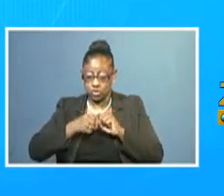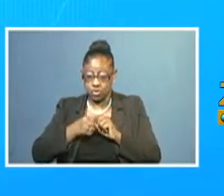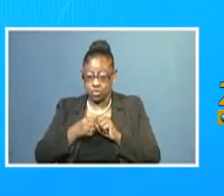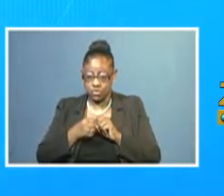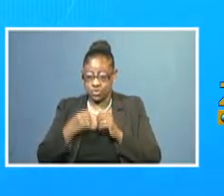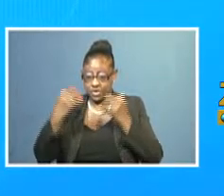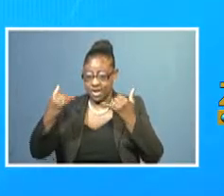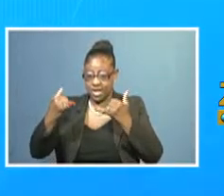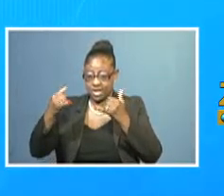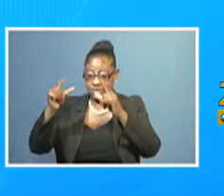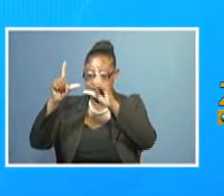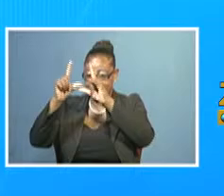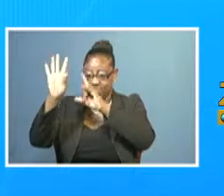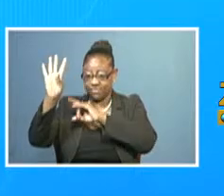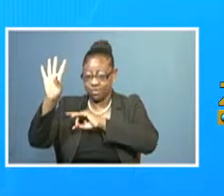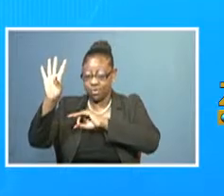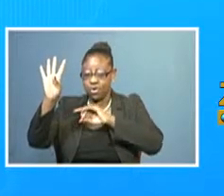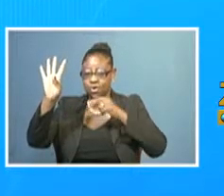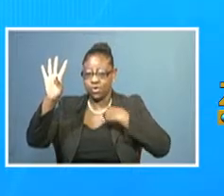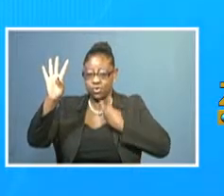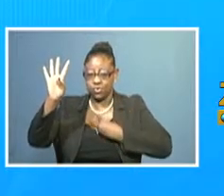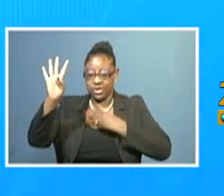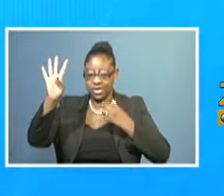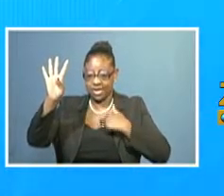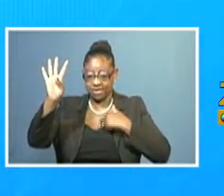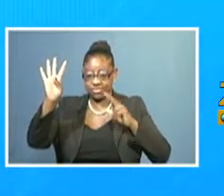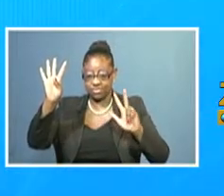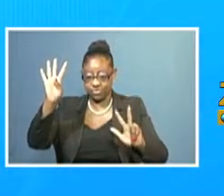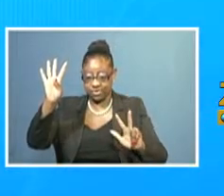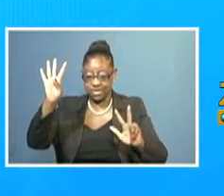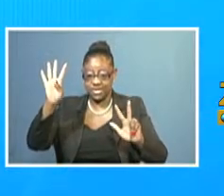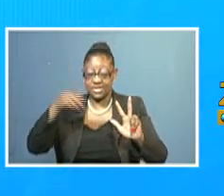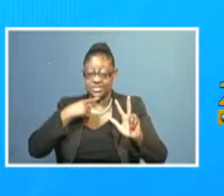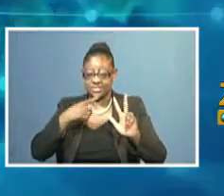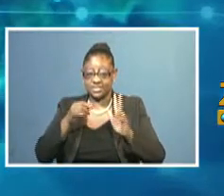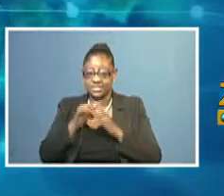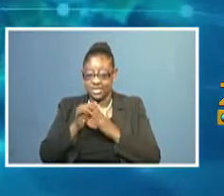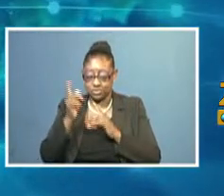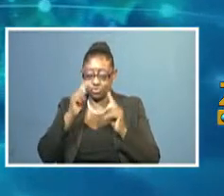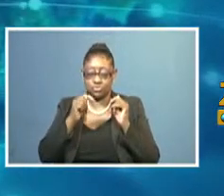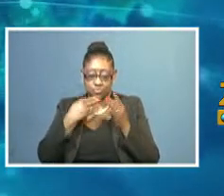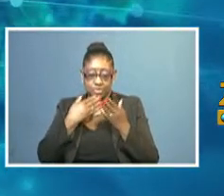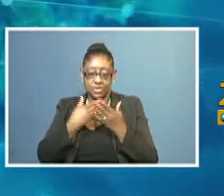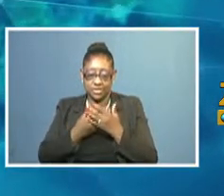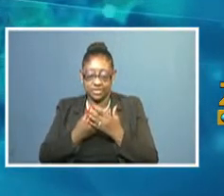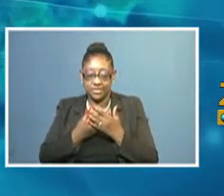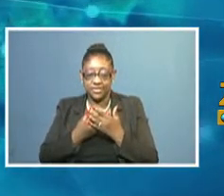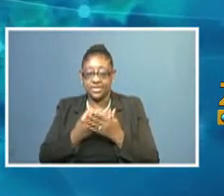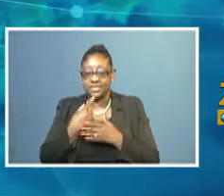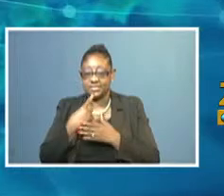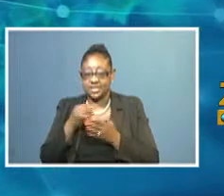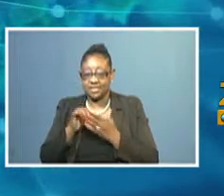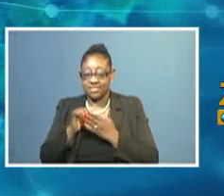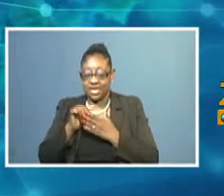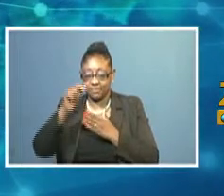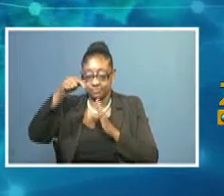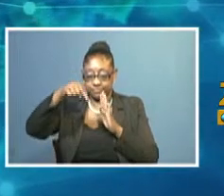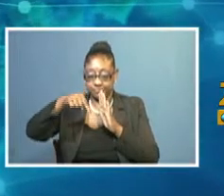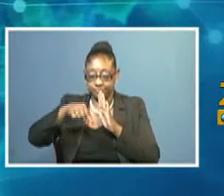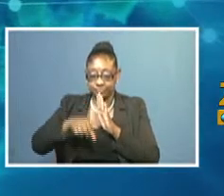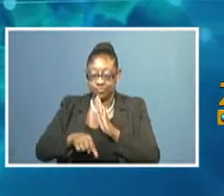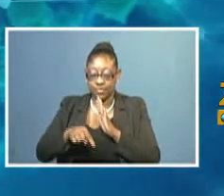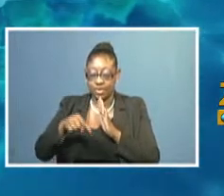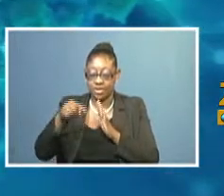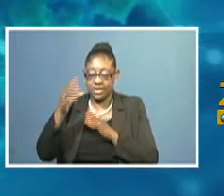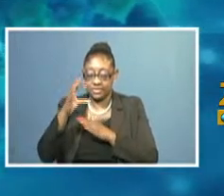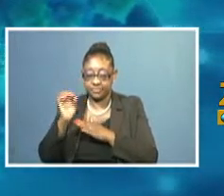4 to level 3 will have a significant impact on our tourism sector. There has been a sustained downward trend in new COVID-19